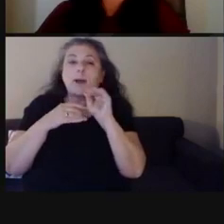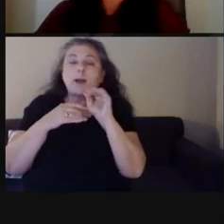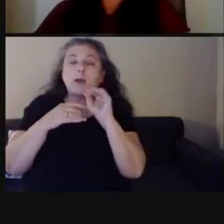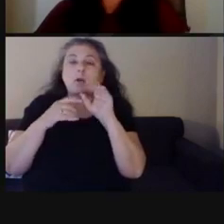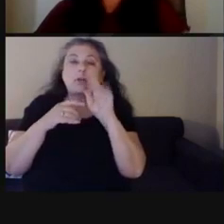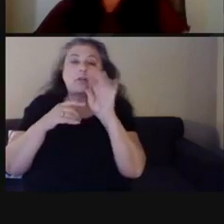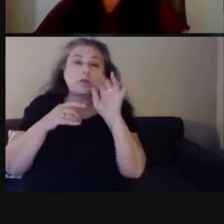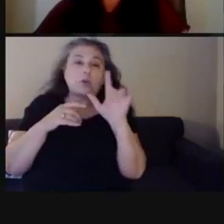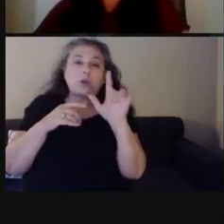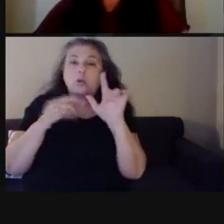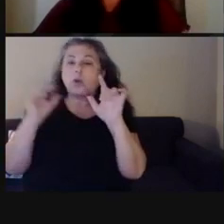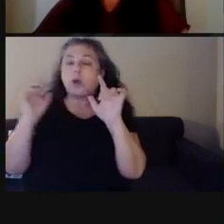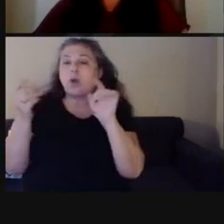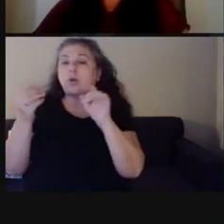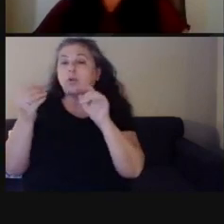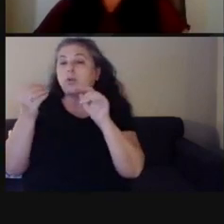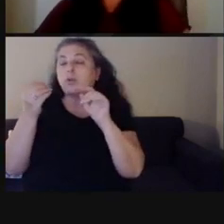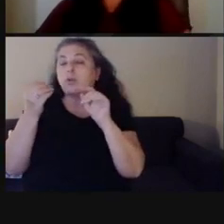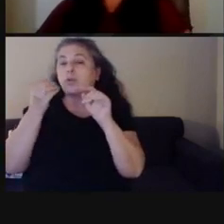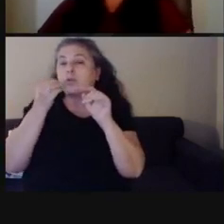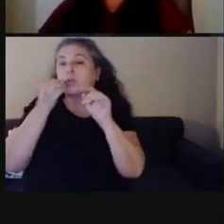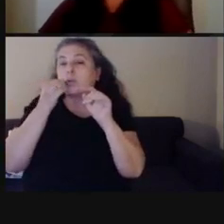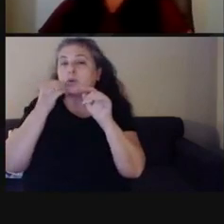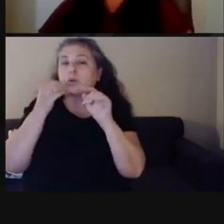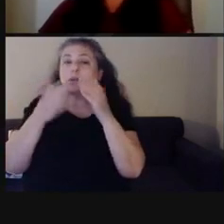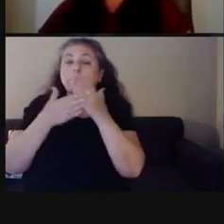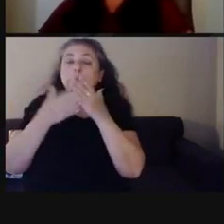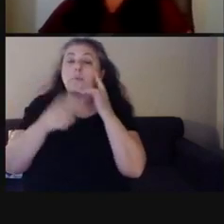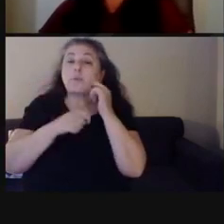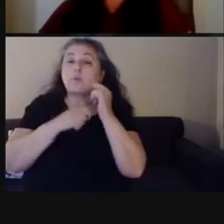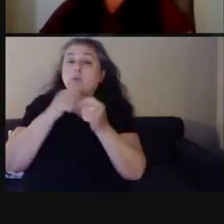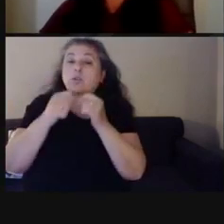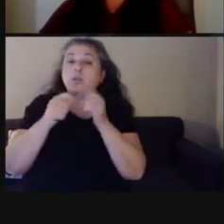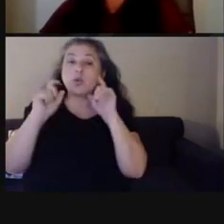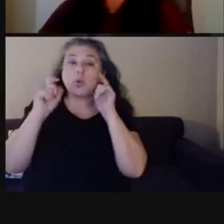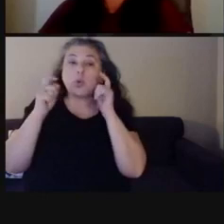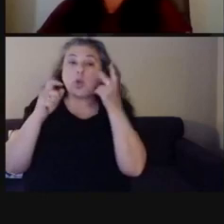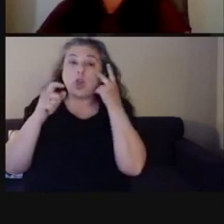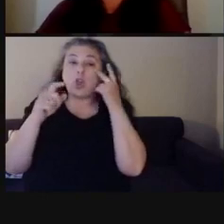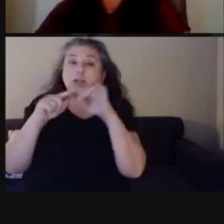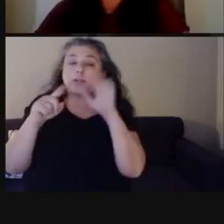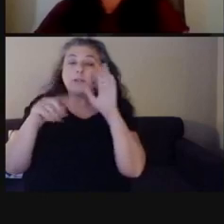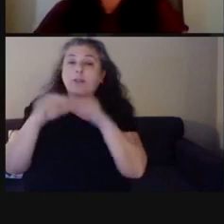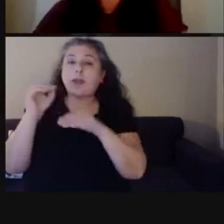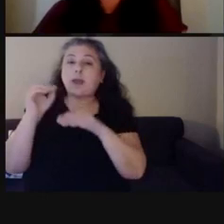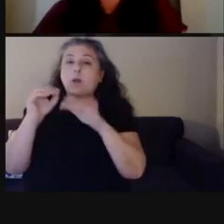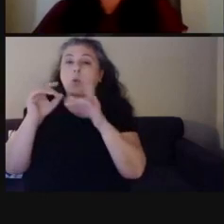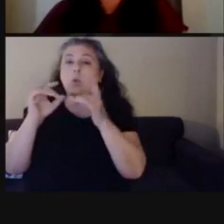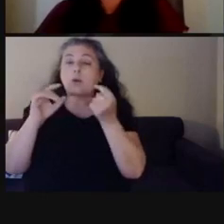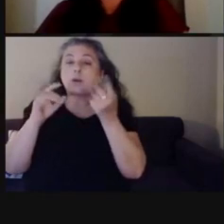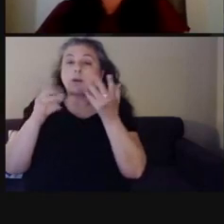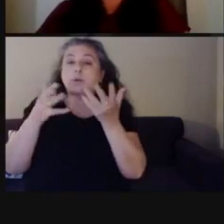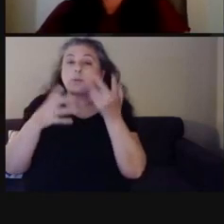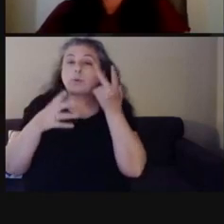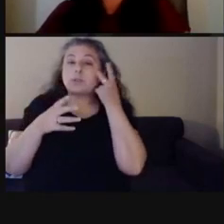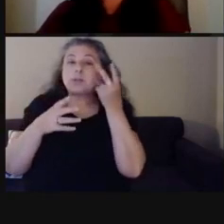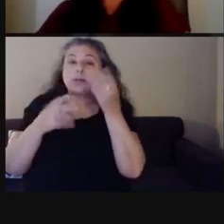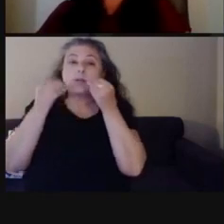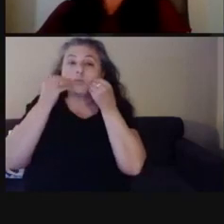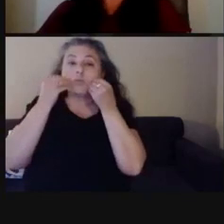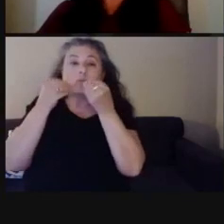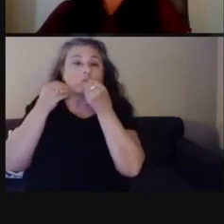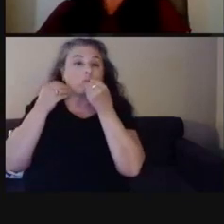foods. Some of our traditional corns, they look a lot different than what you might see at the grocery